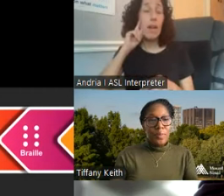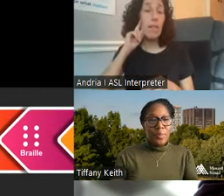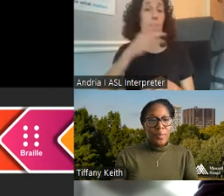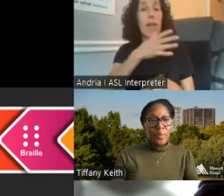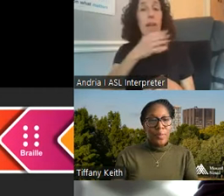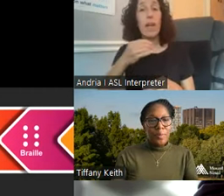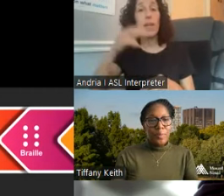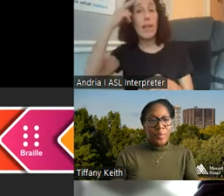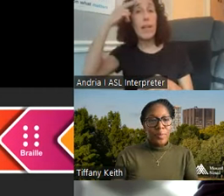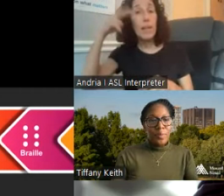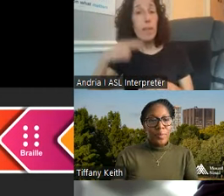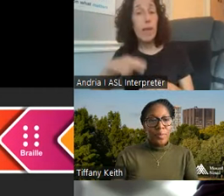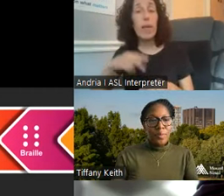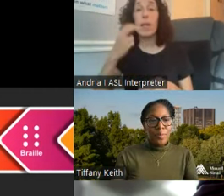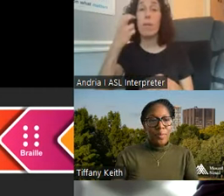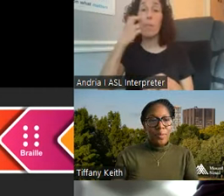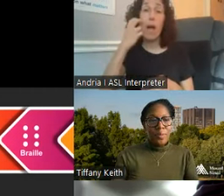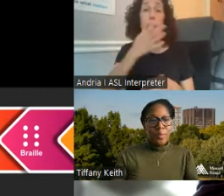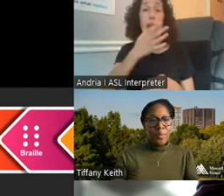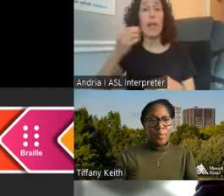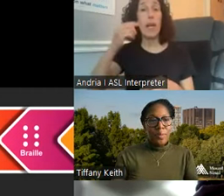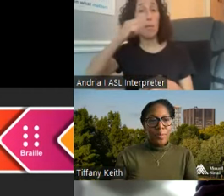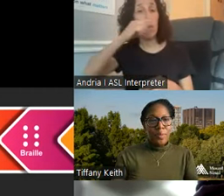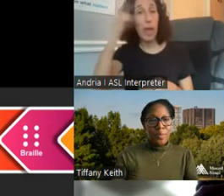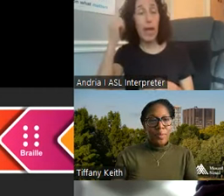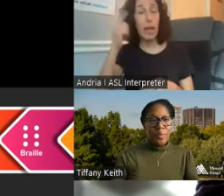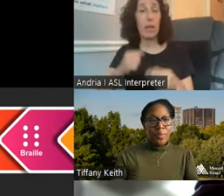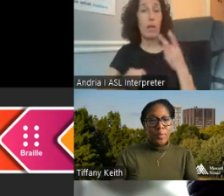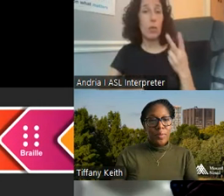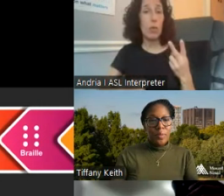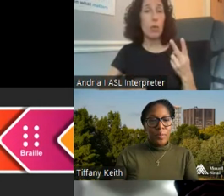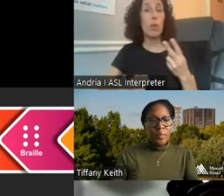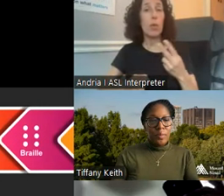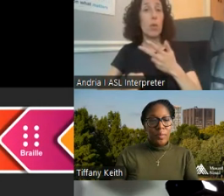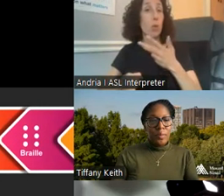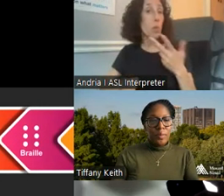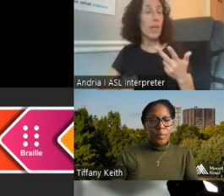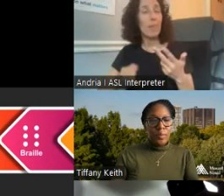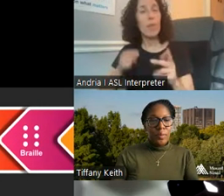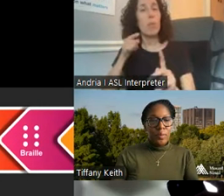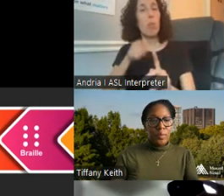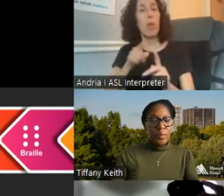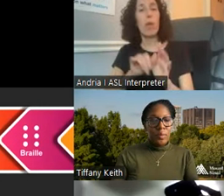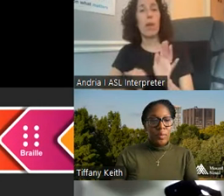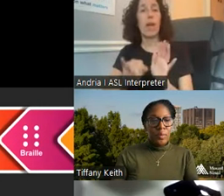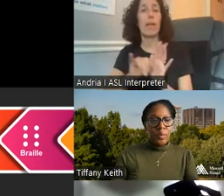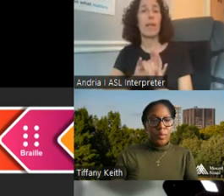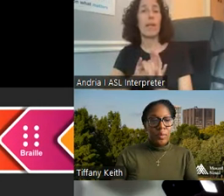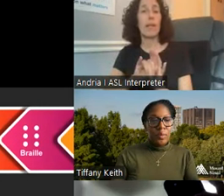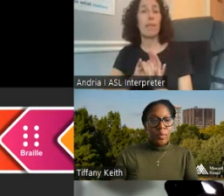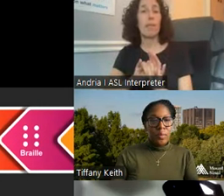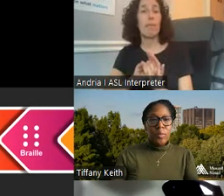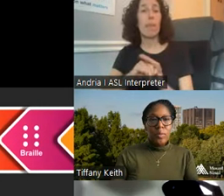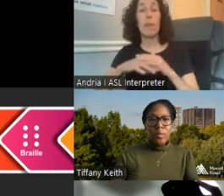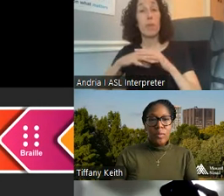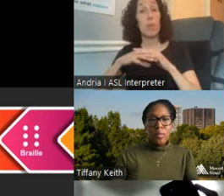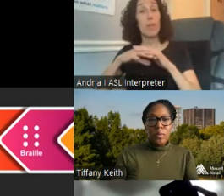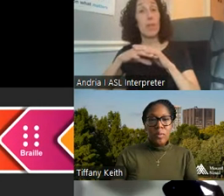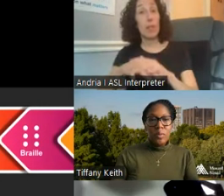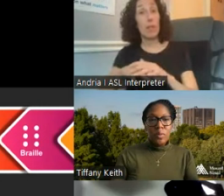are. And it's that intersectionality that really determines their experience as a person with a